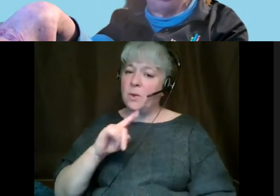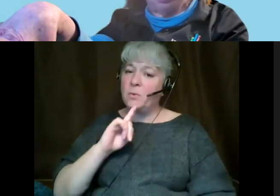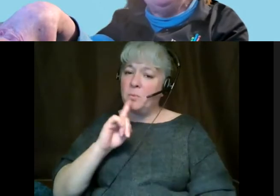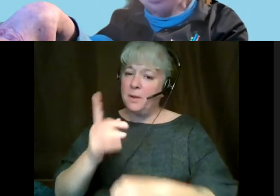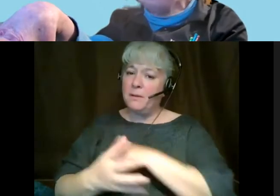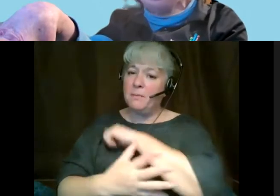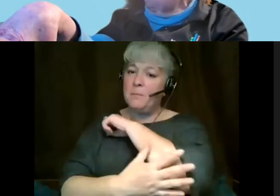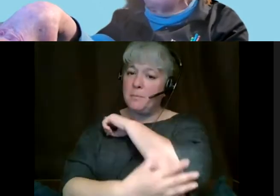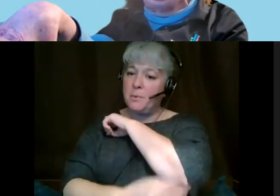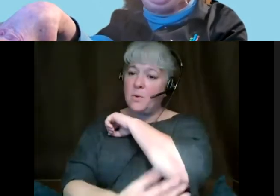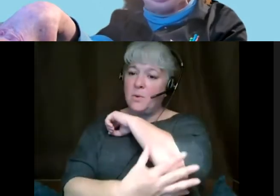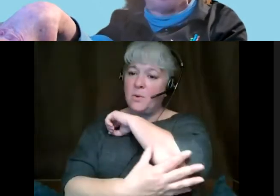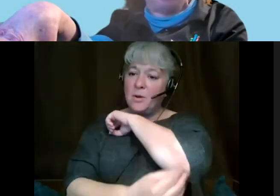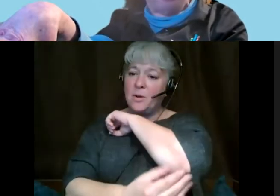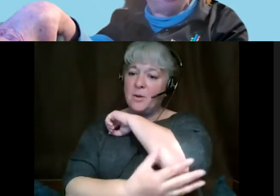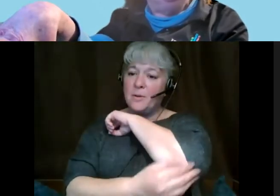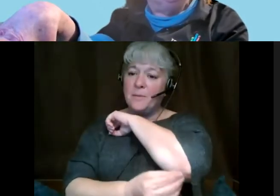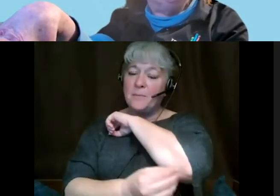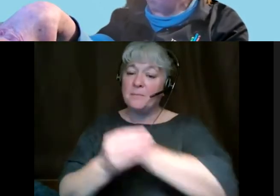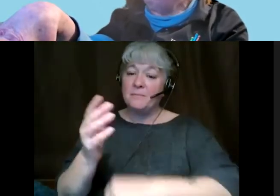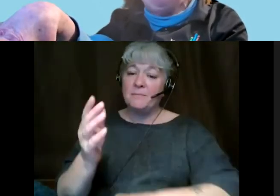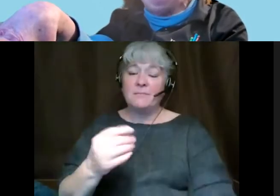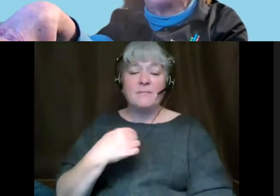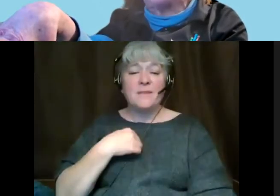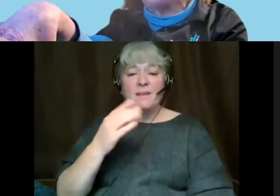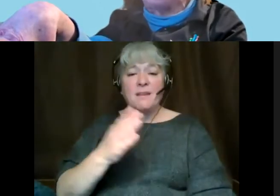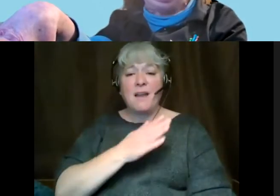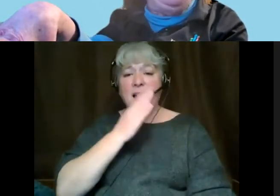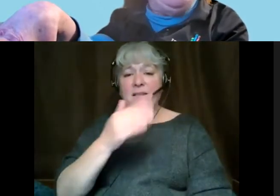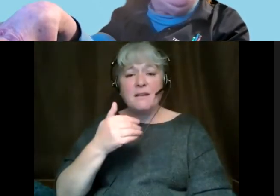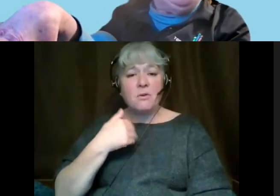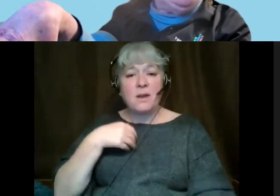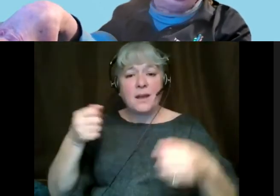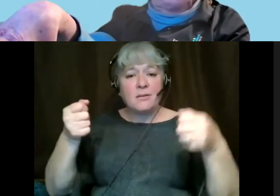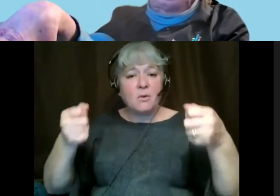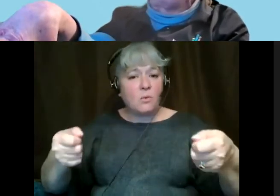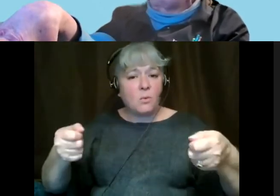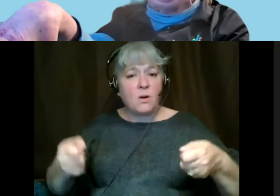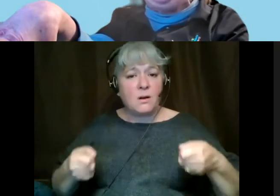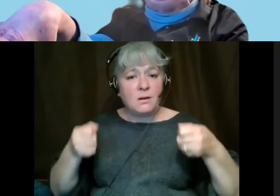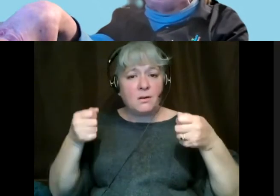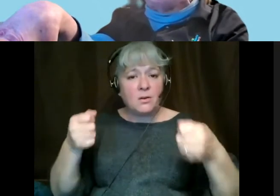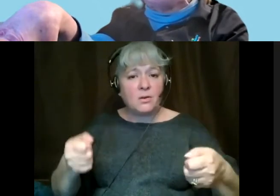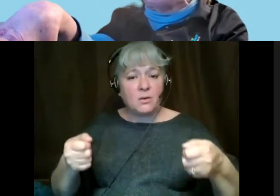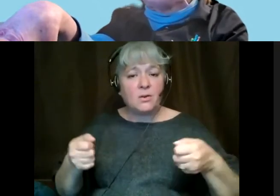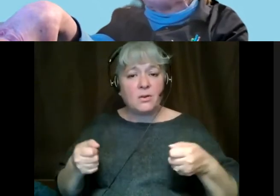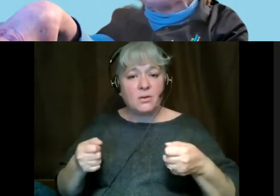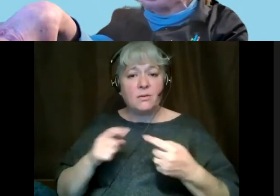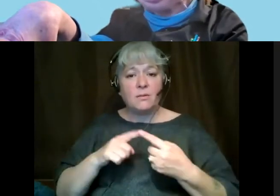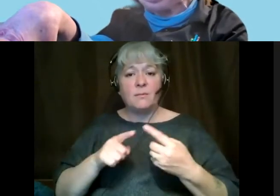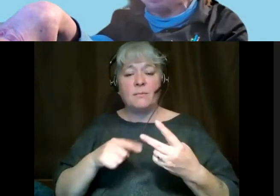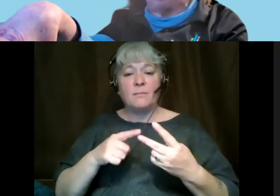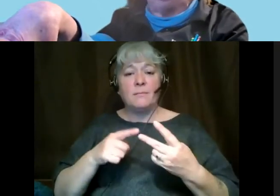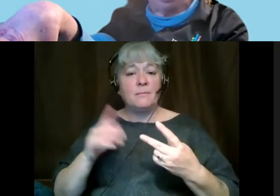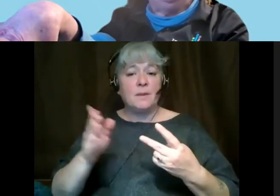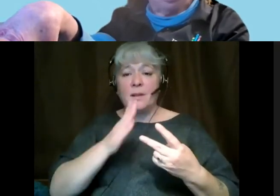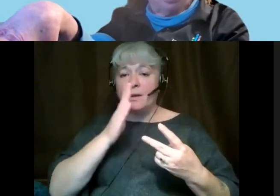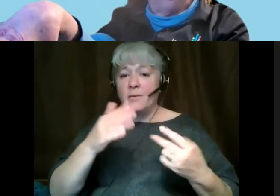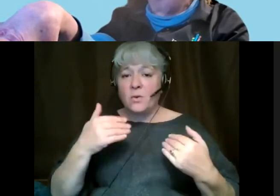so I never had a walker. I never had a